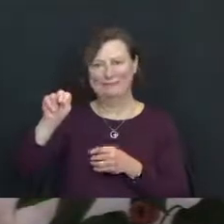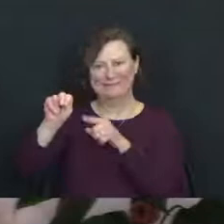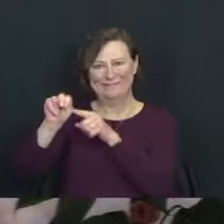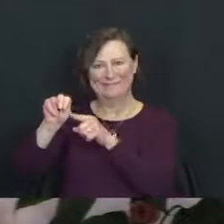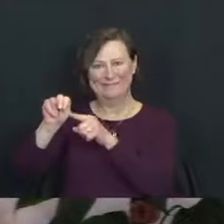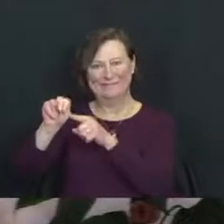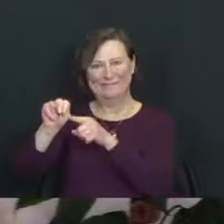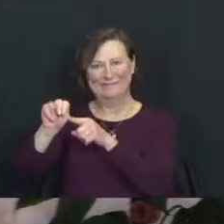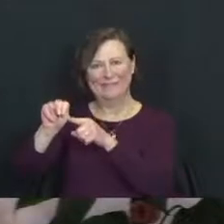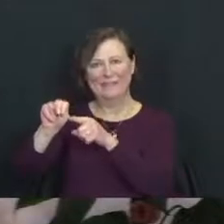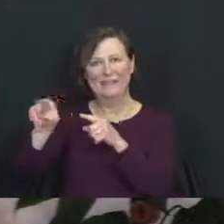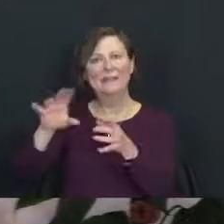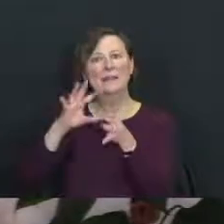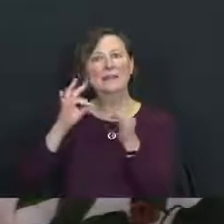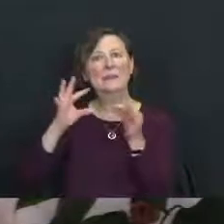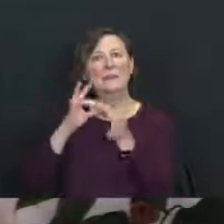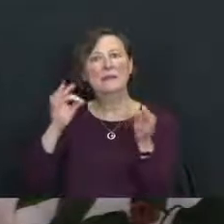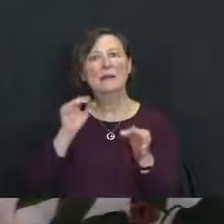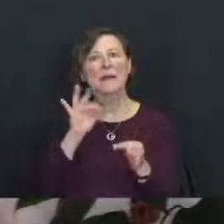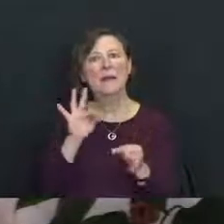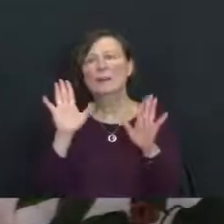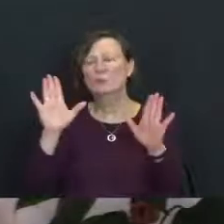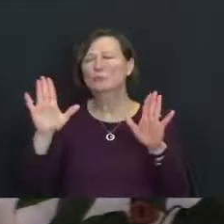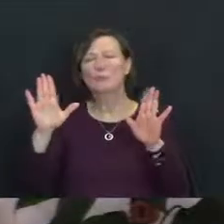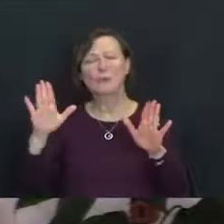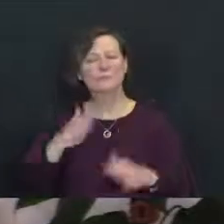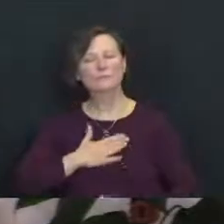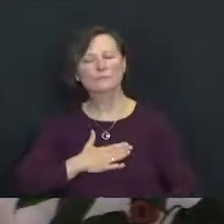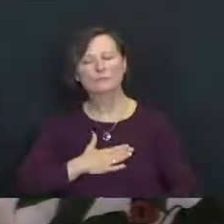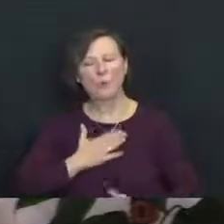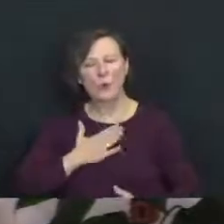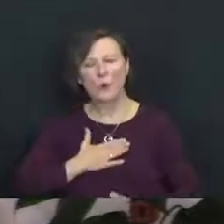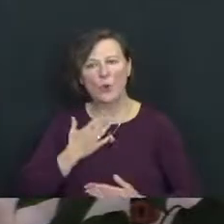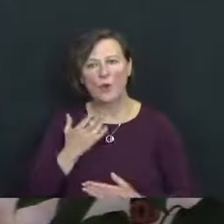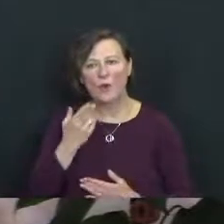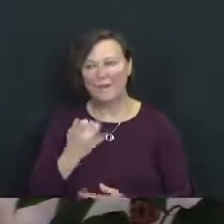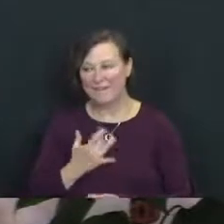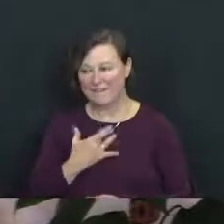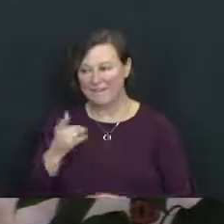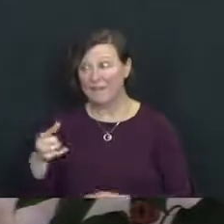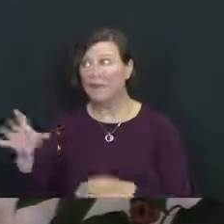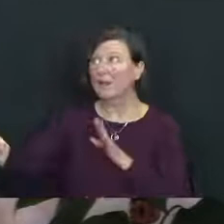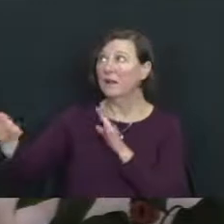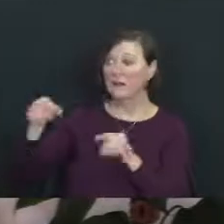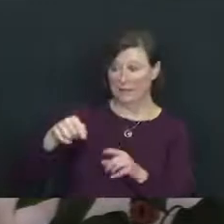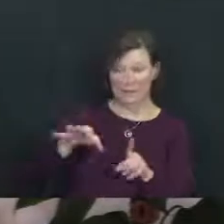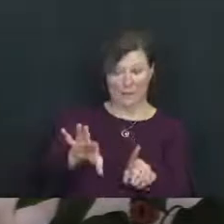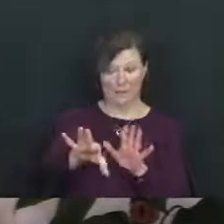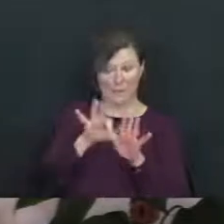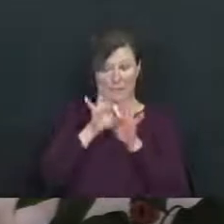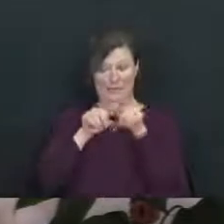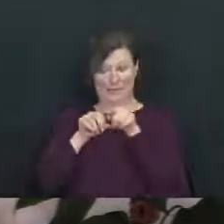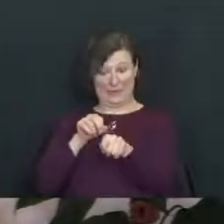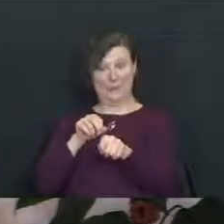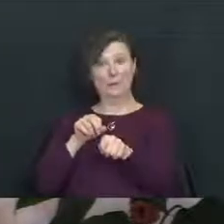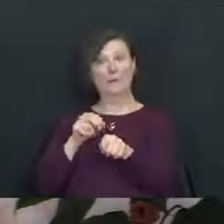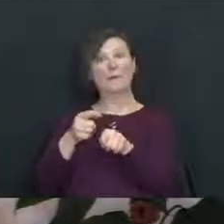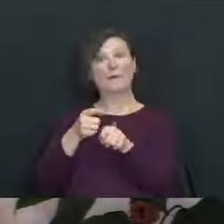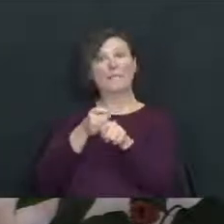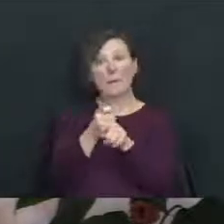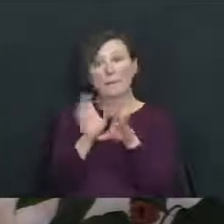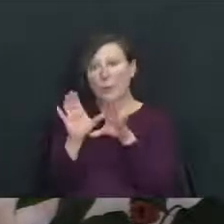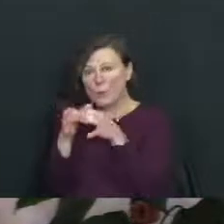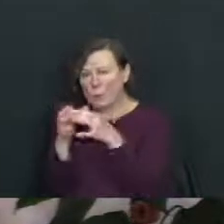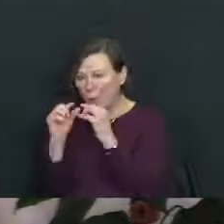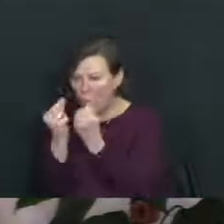He was speaking of the great joy he felt when he was chosen from an already select number of students